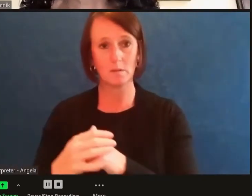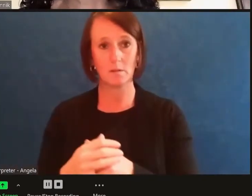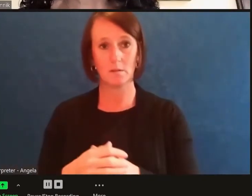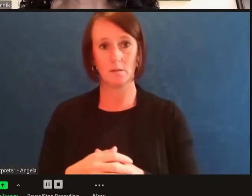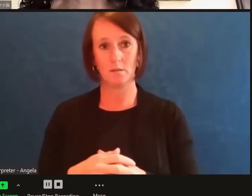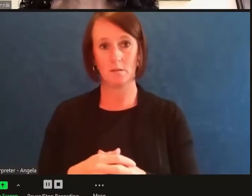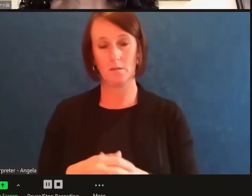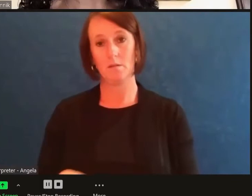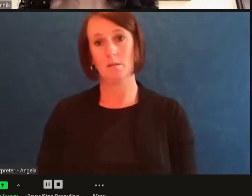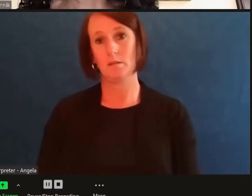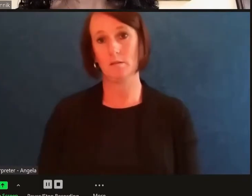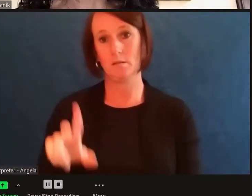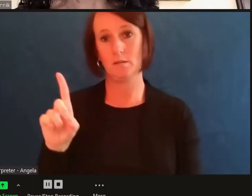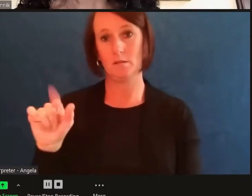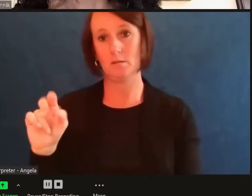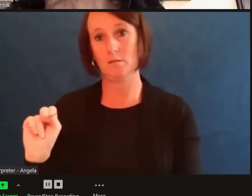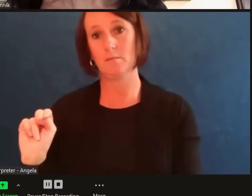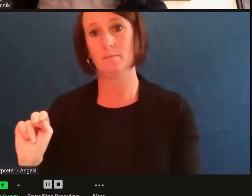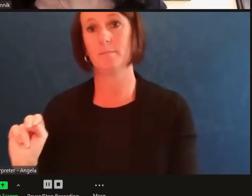Danish goes by?